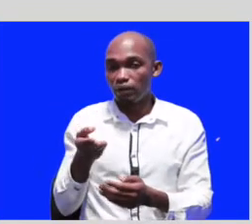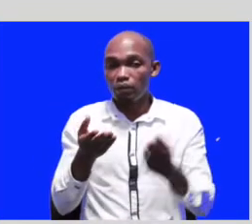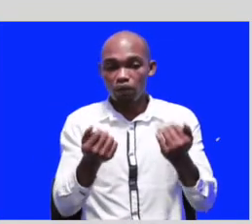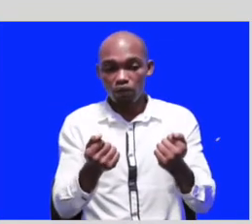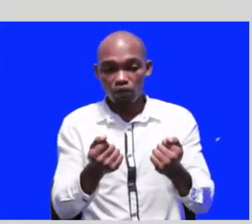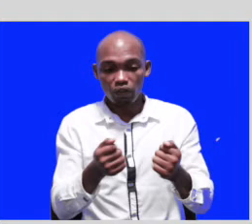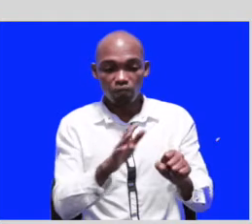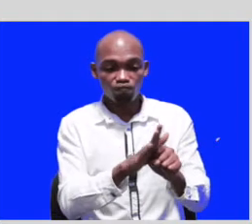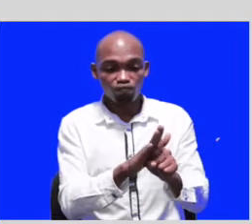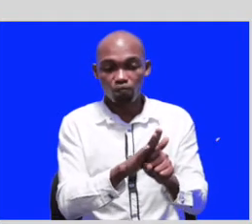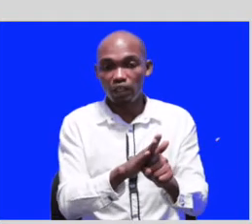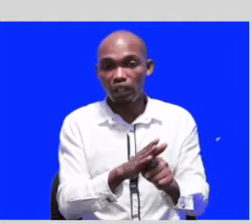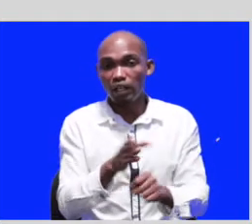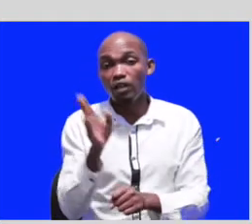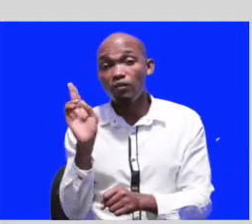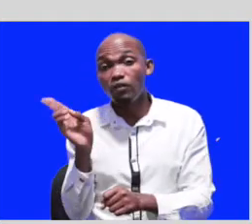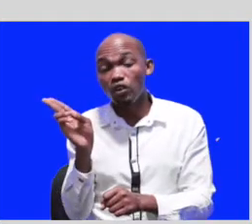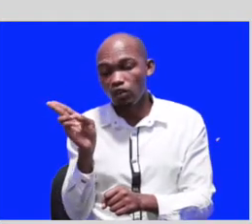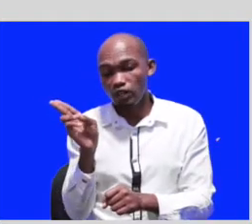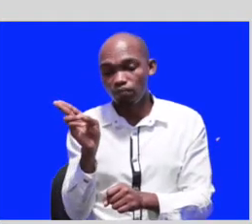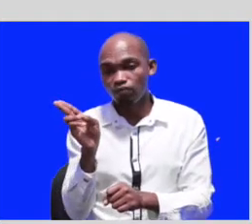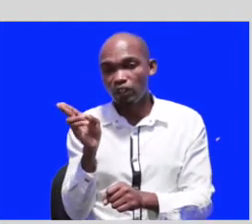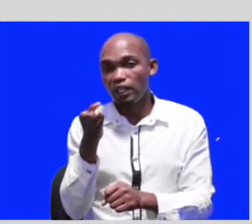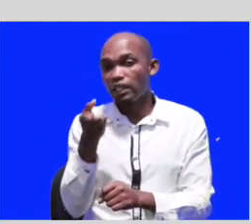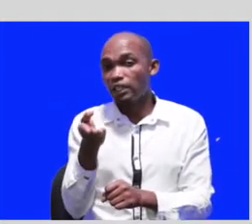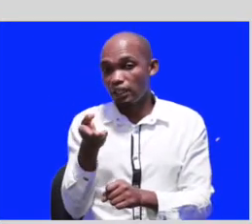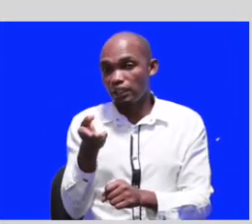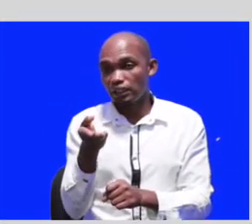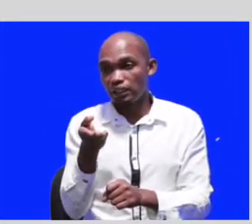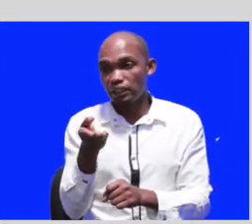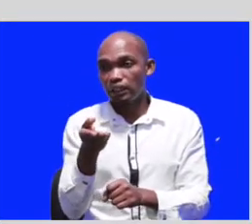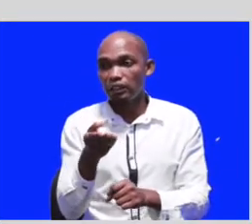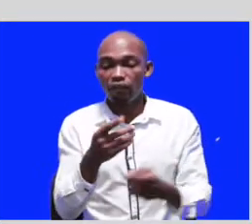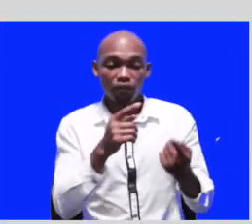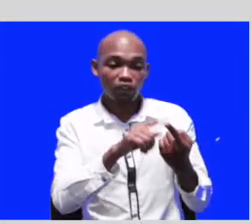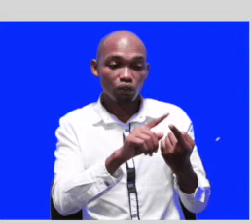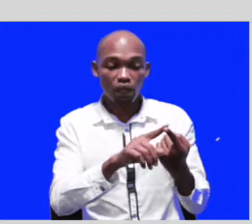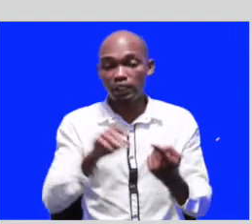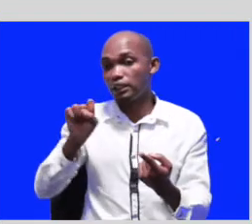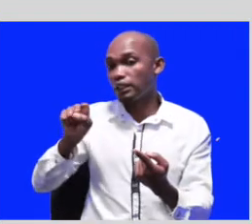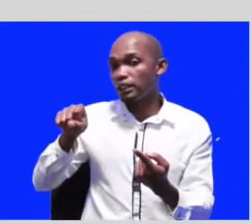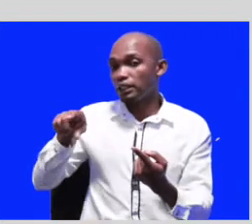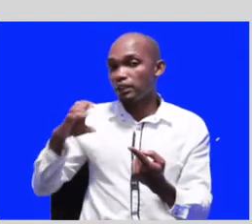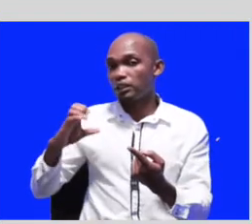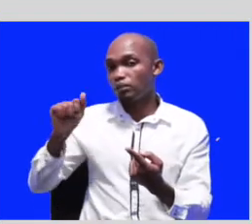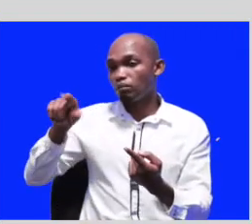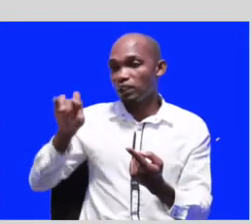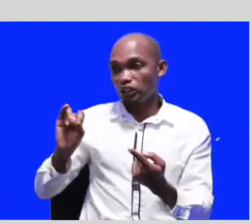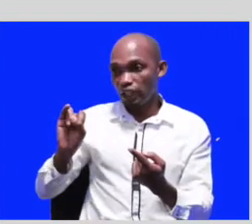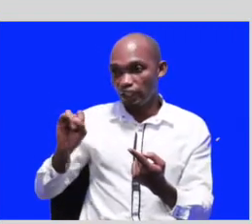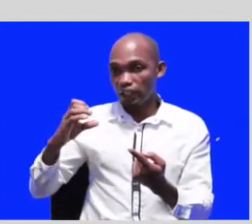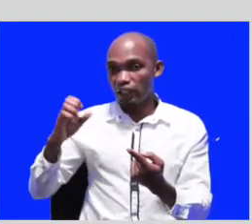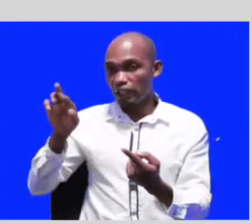that explain the origin of the life. These theories are theory of special creation, theory of